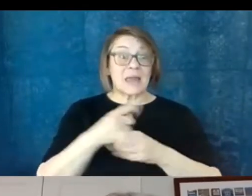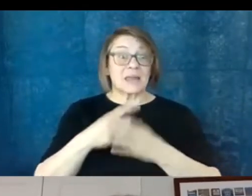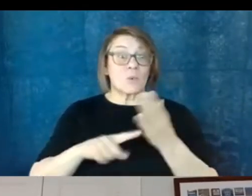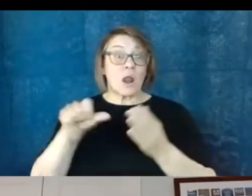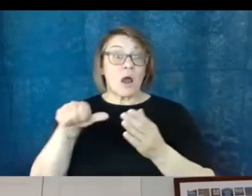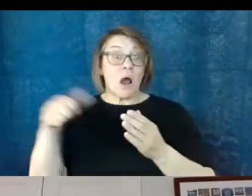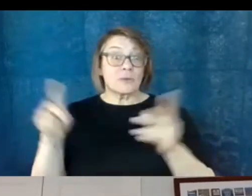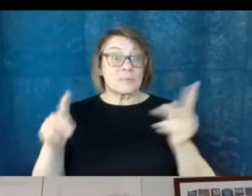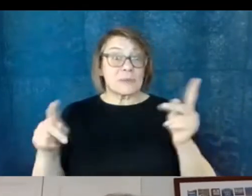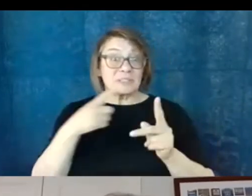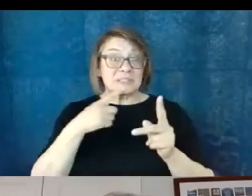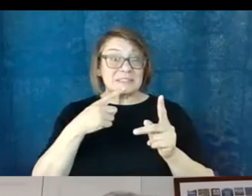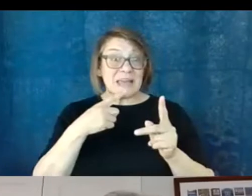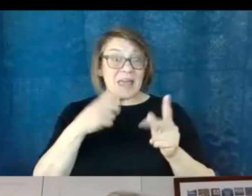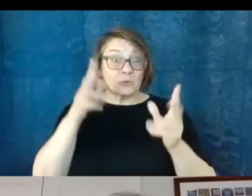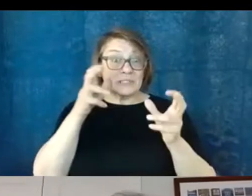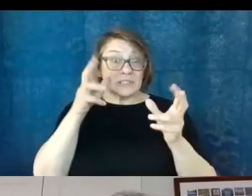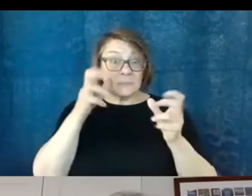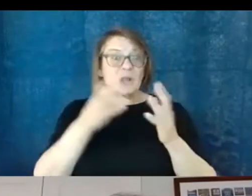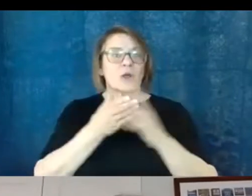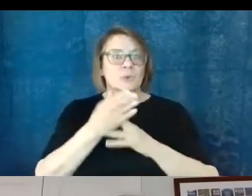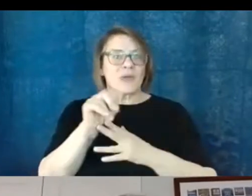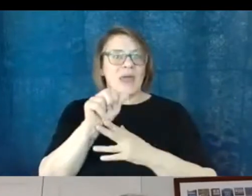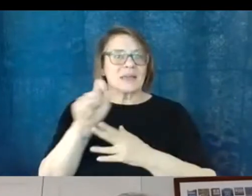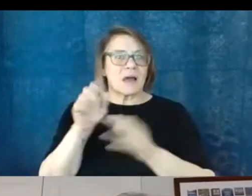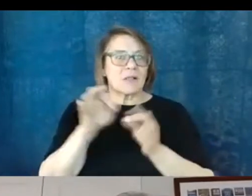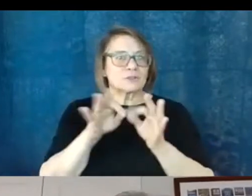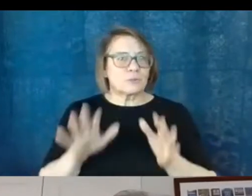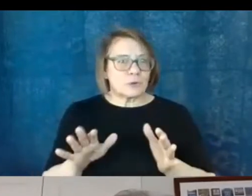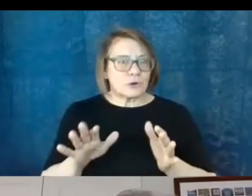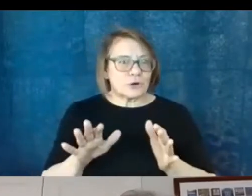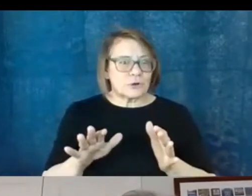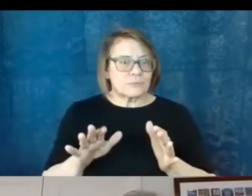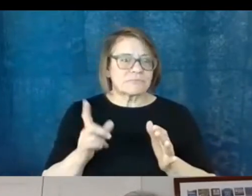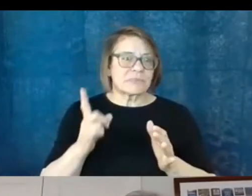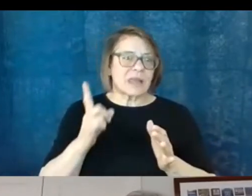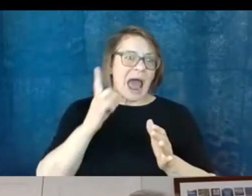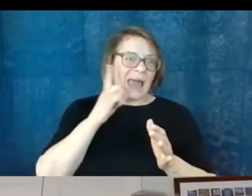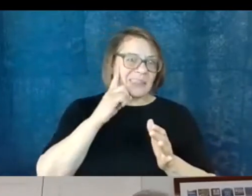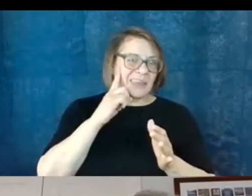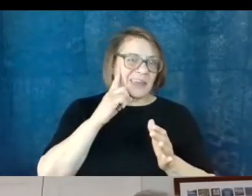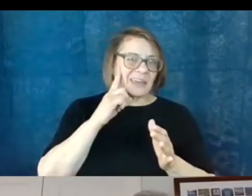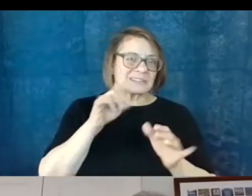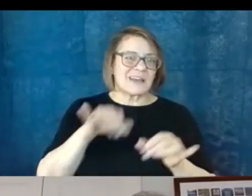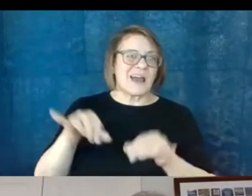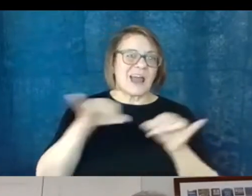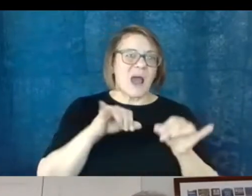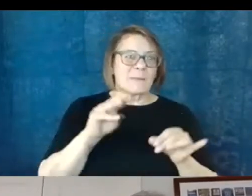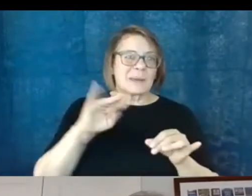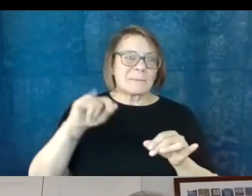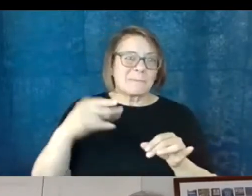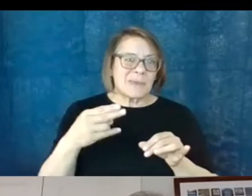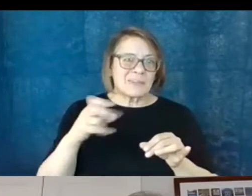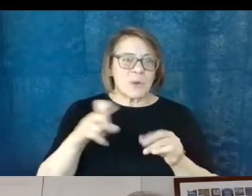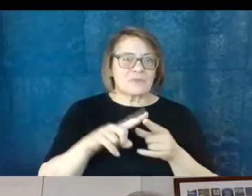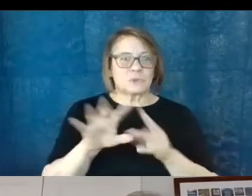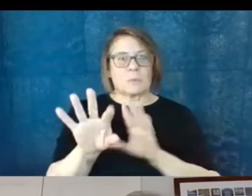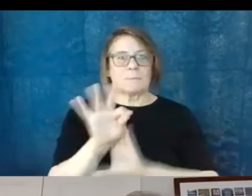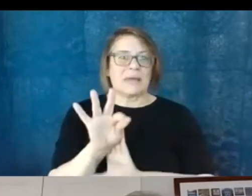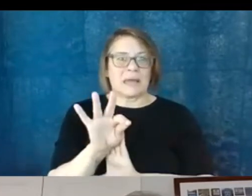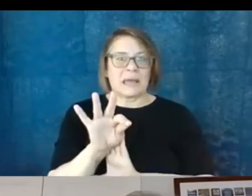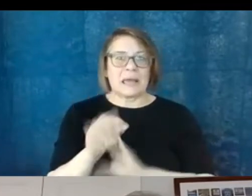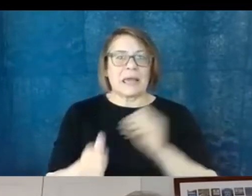else says receptively through the ASL interpreter. I think it's a common myth that you have to choose either